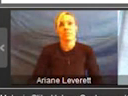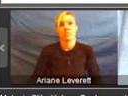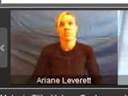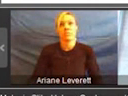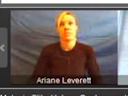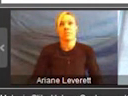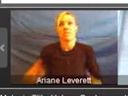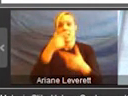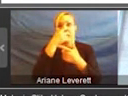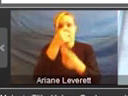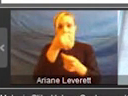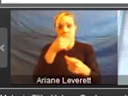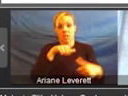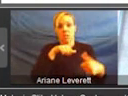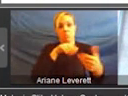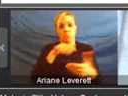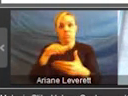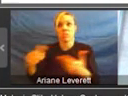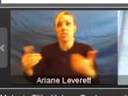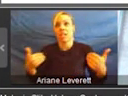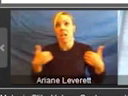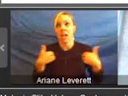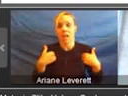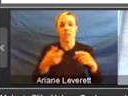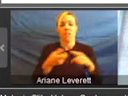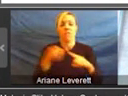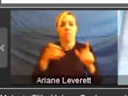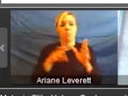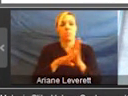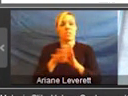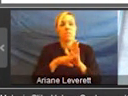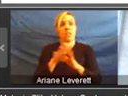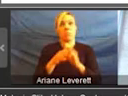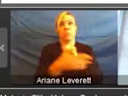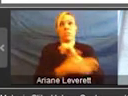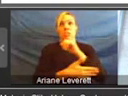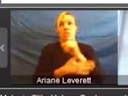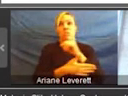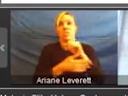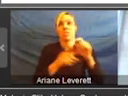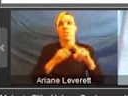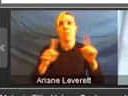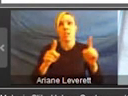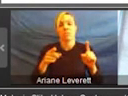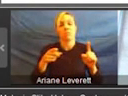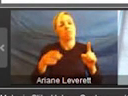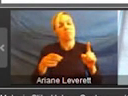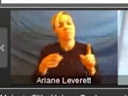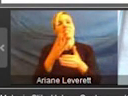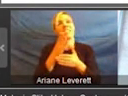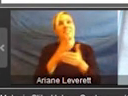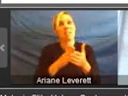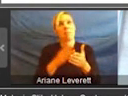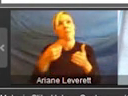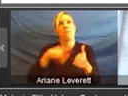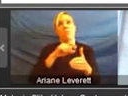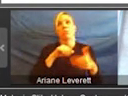approaches from developed countries, but some of them rather costly.